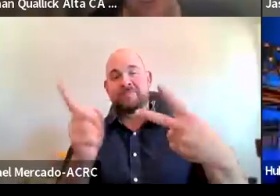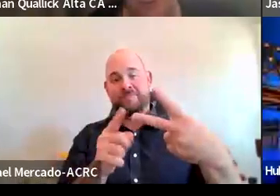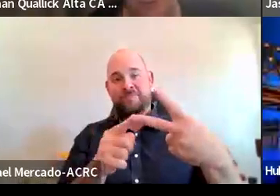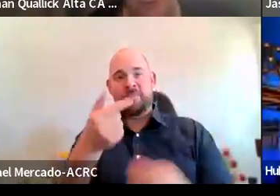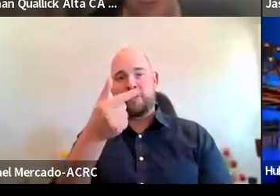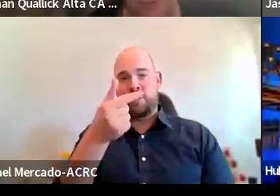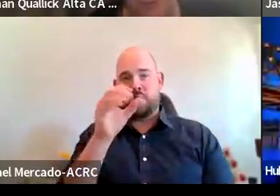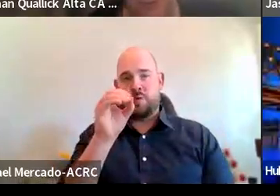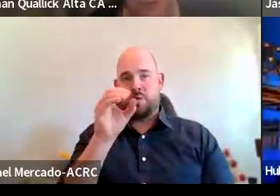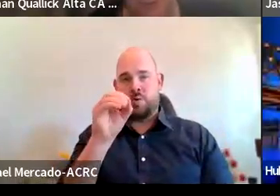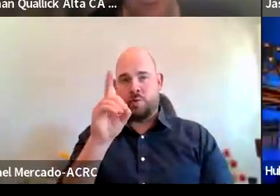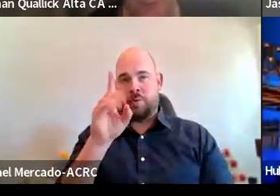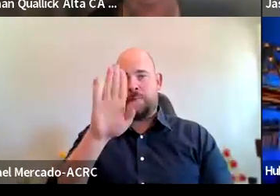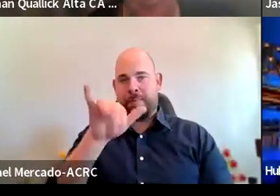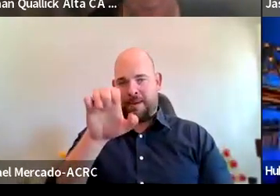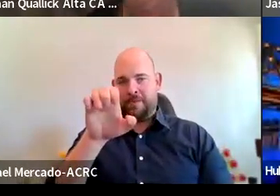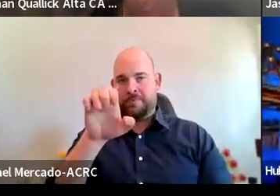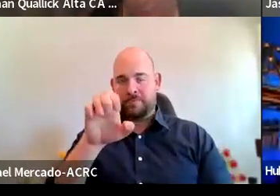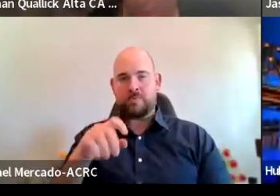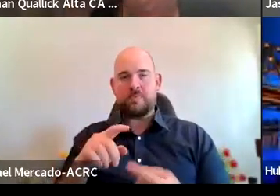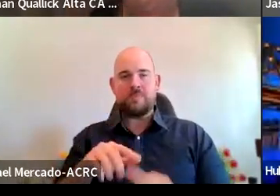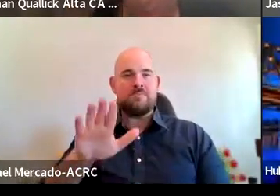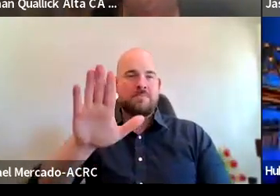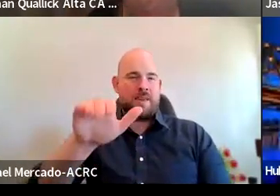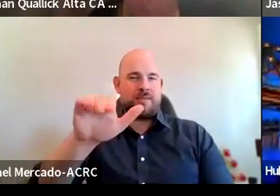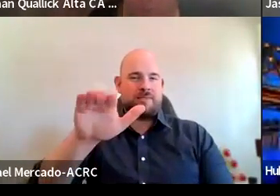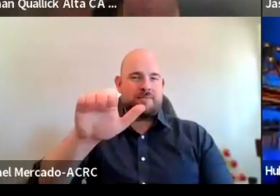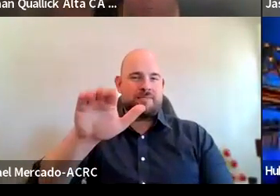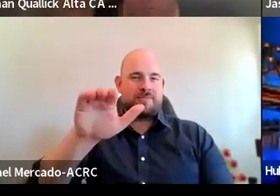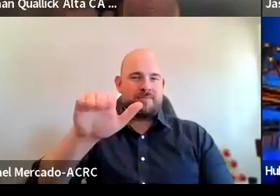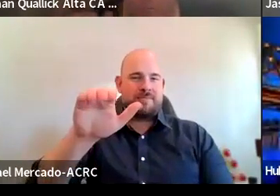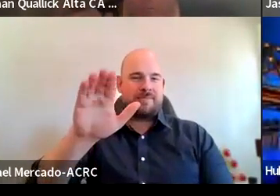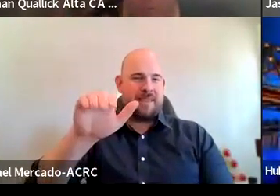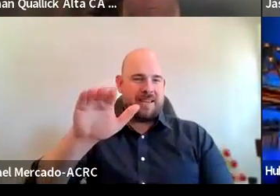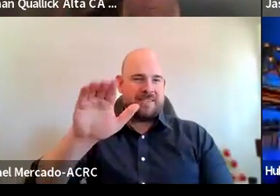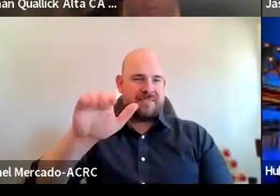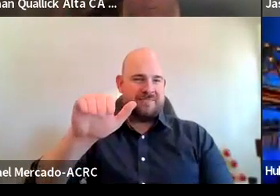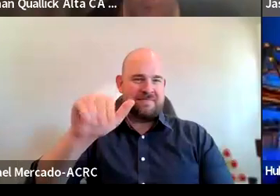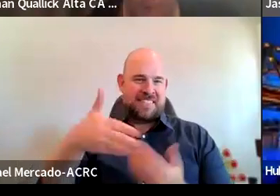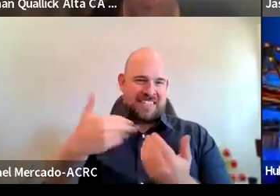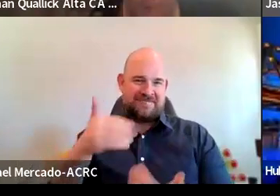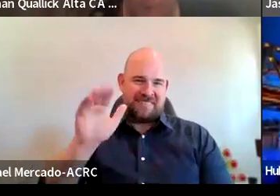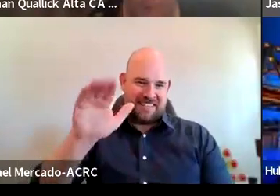Okay. Secondly, goodbye. like this.